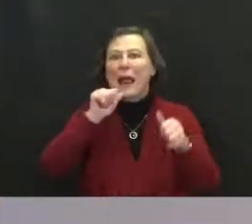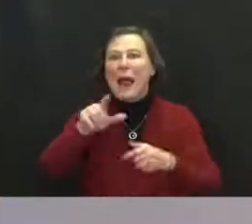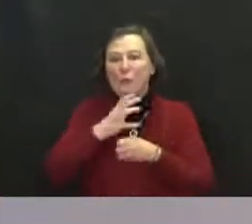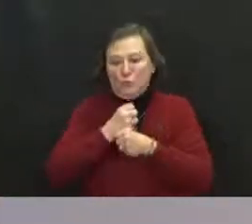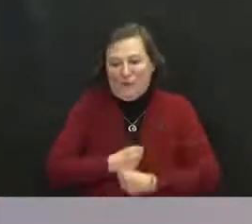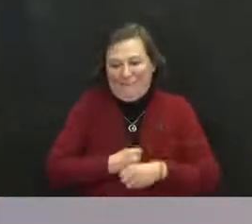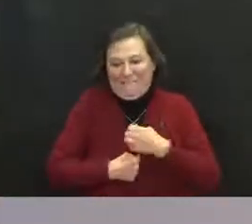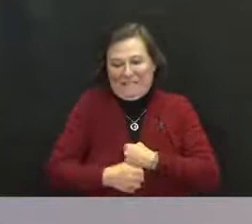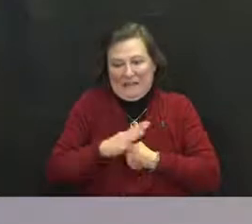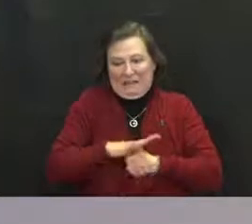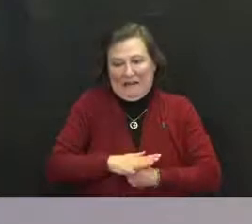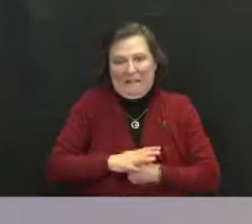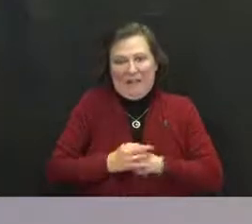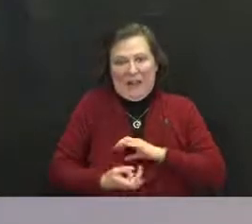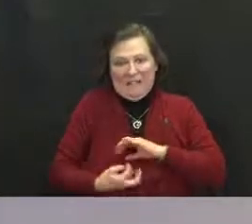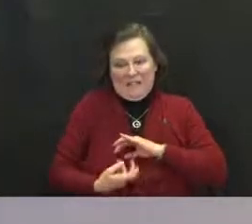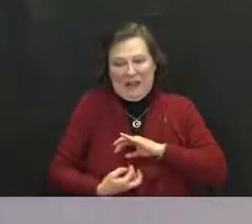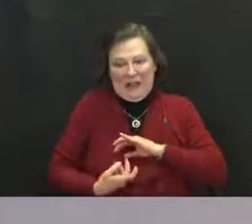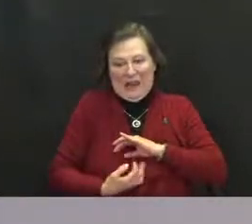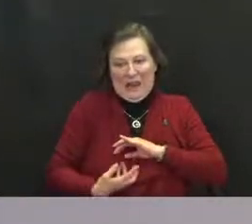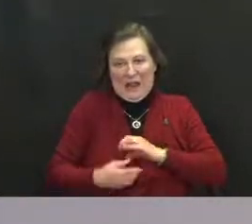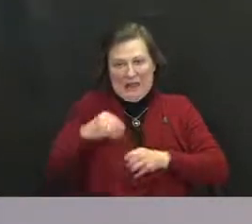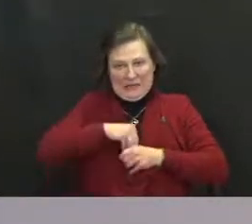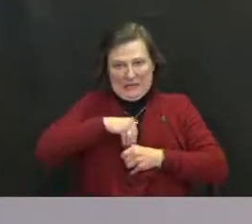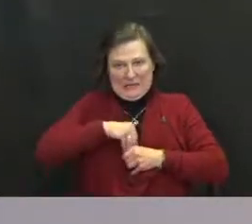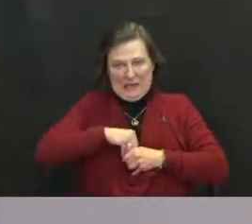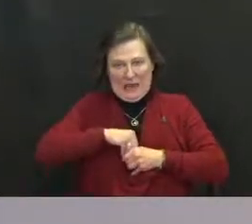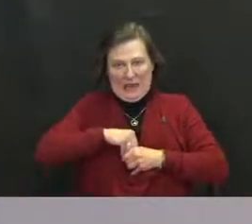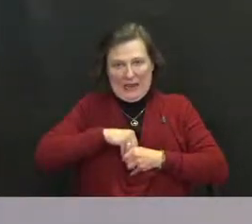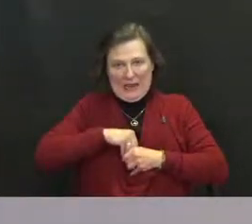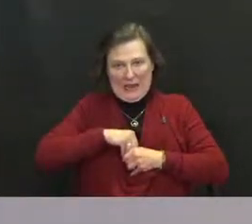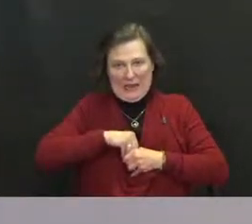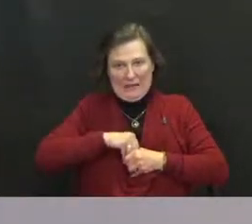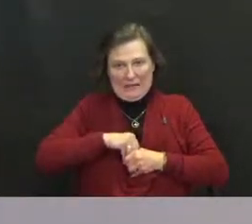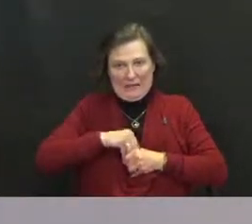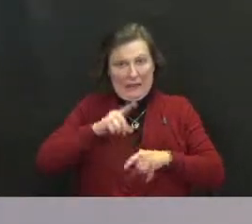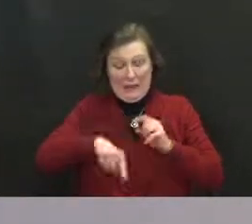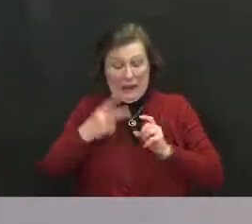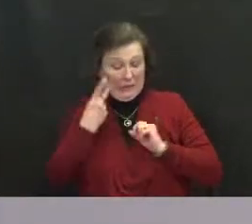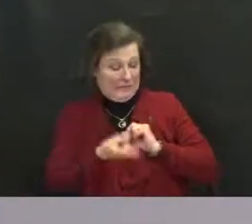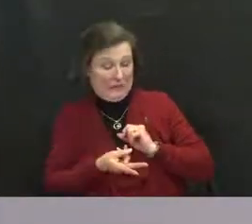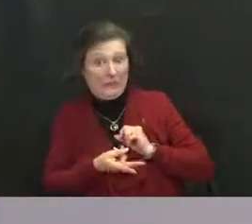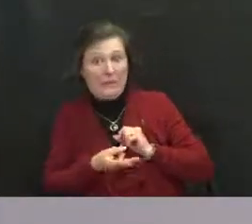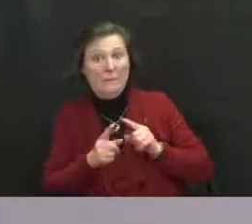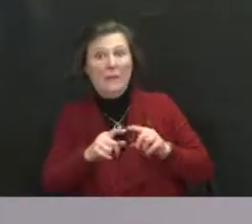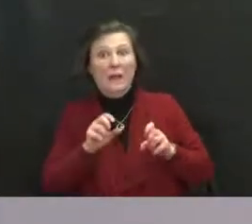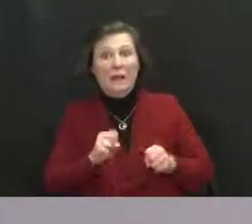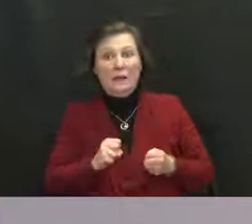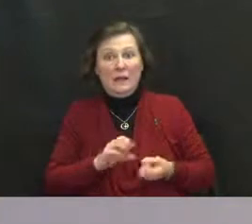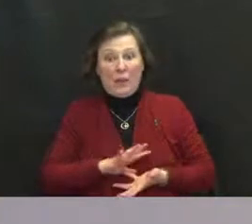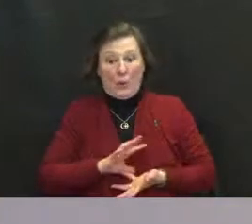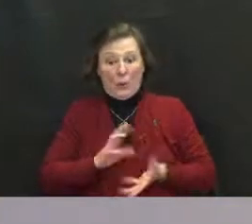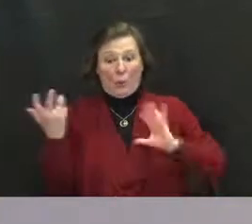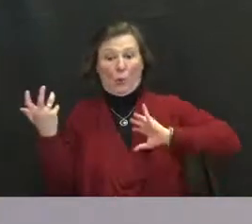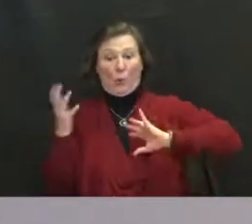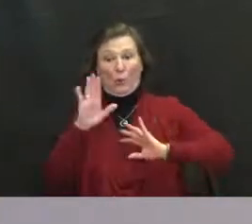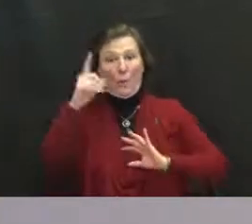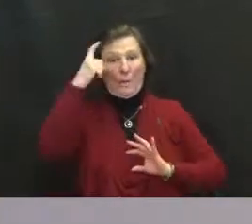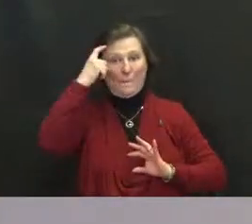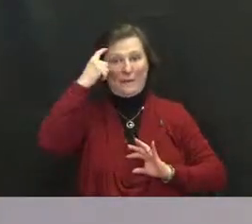it fester somewhere deep inside, out of sight, where it can wreak havoc on your mental